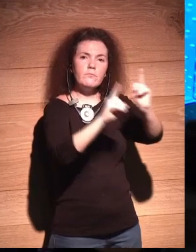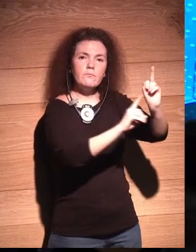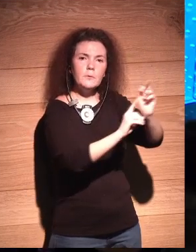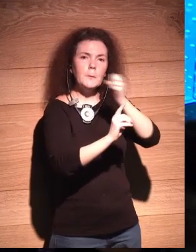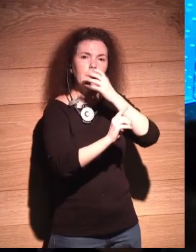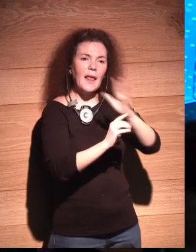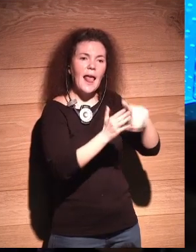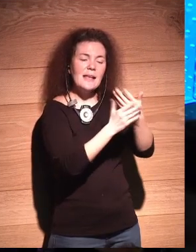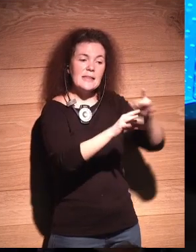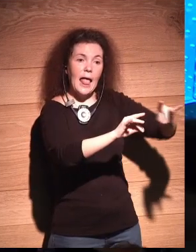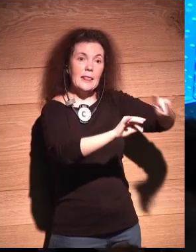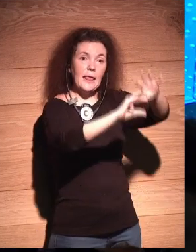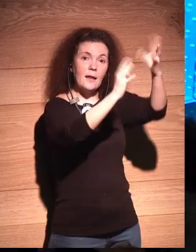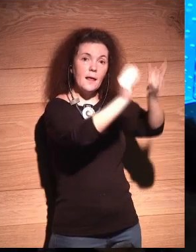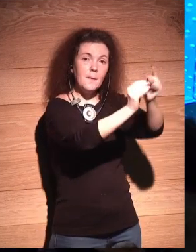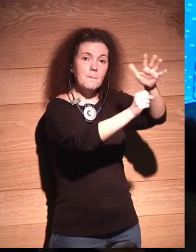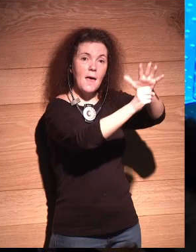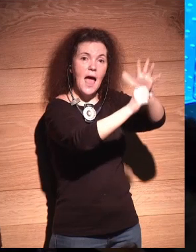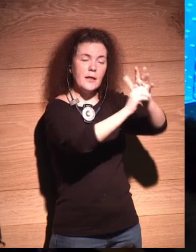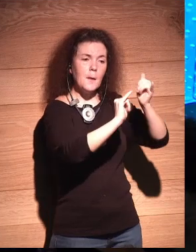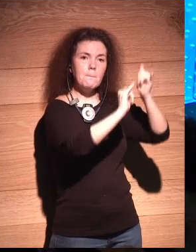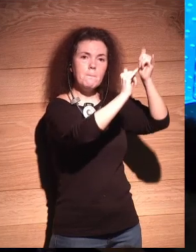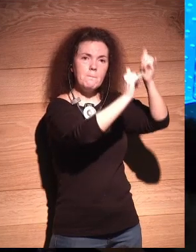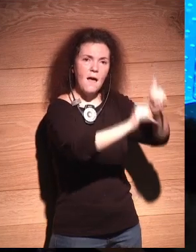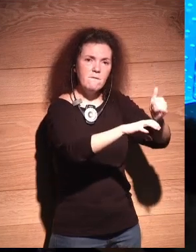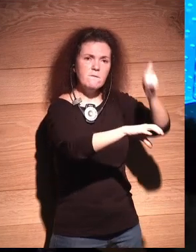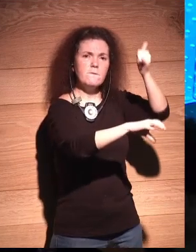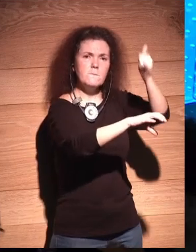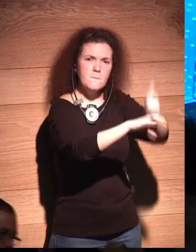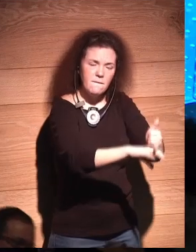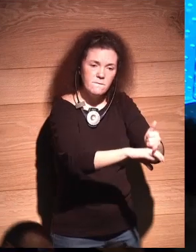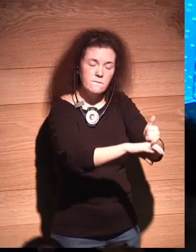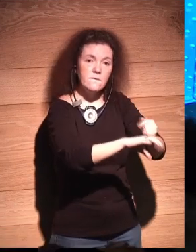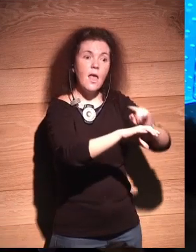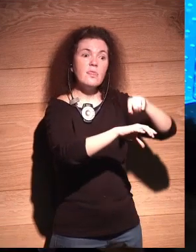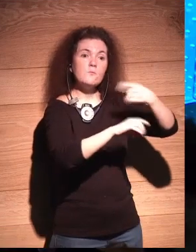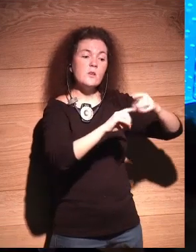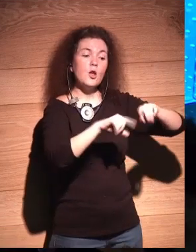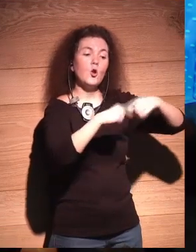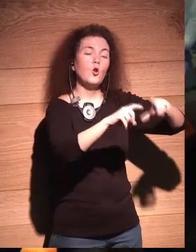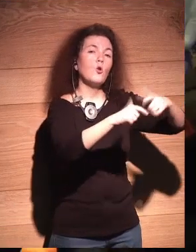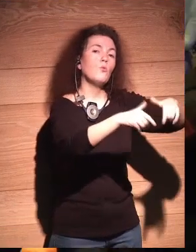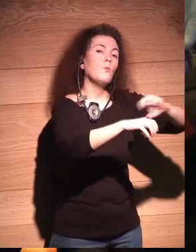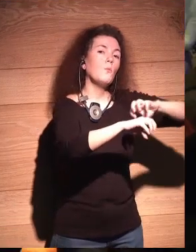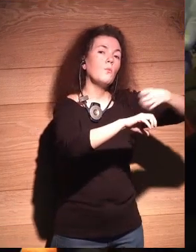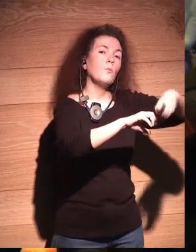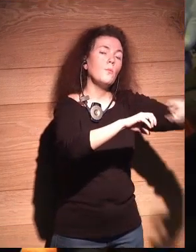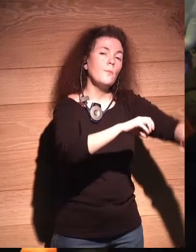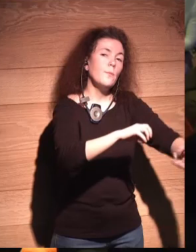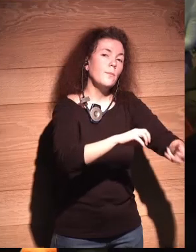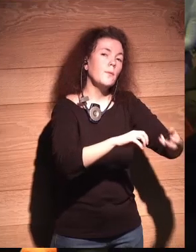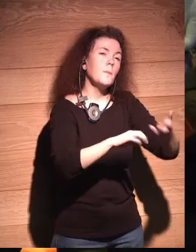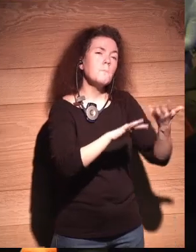next, poof, it made impact and then rolled almost the exact number of feet that had